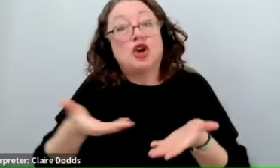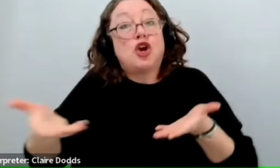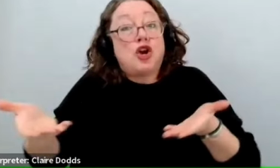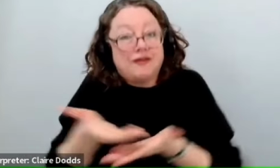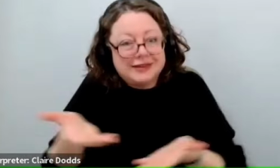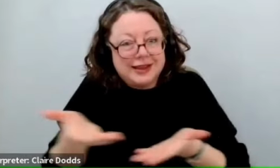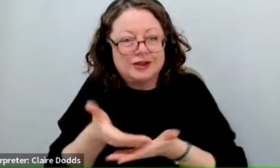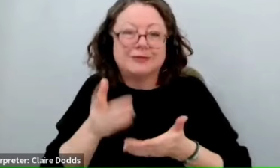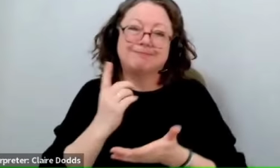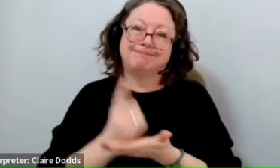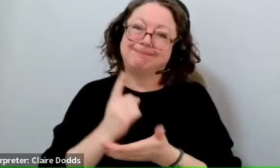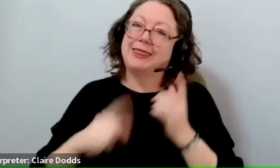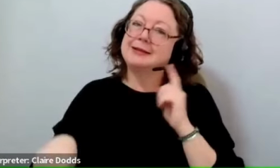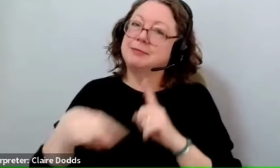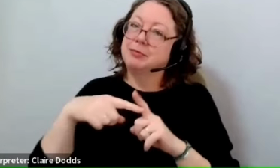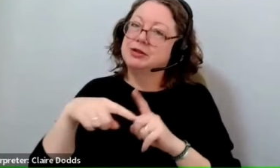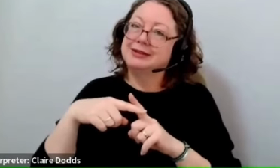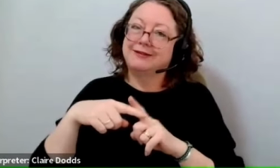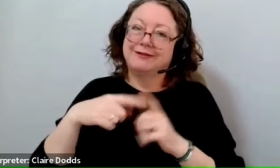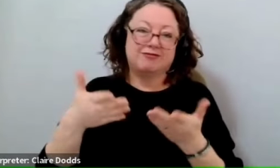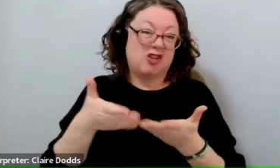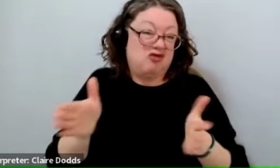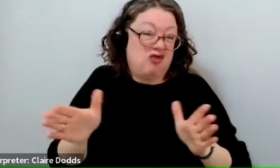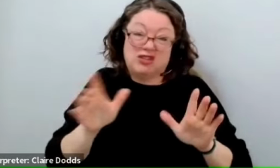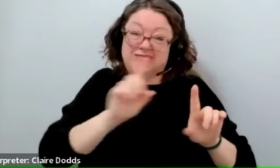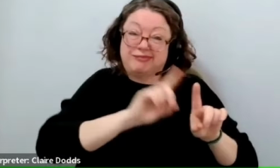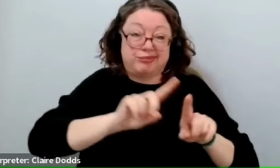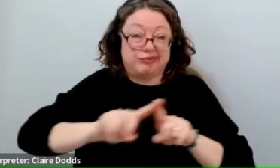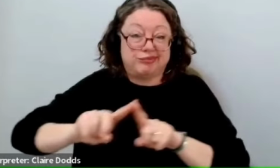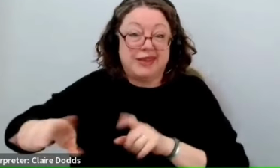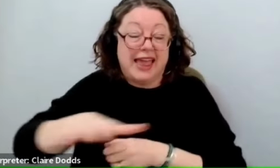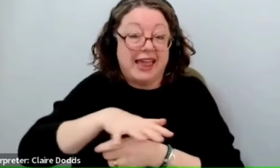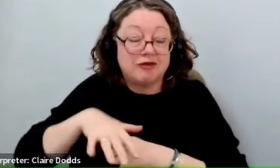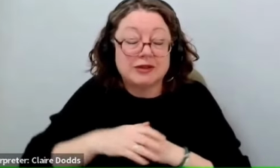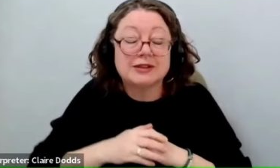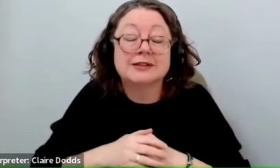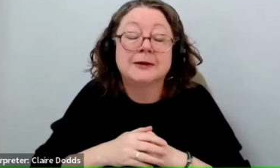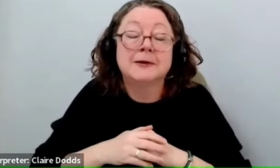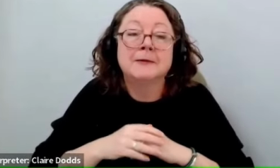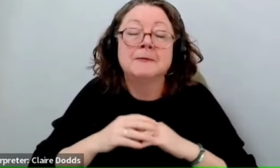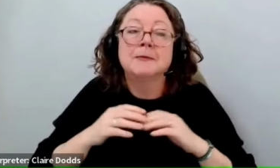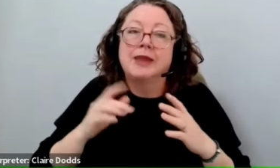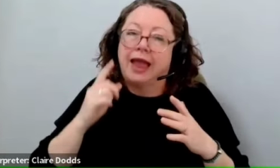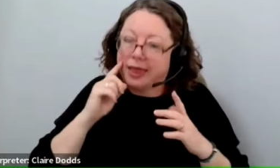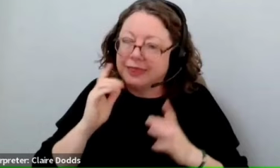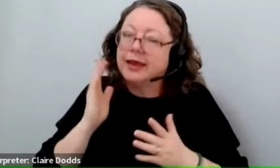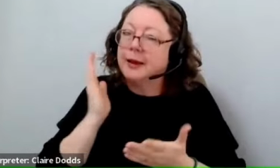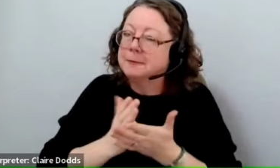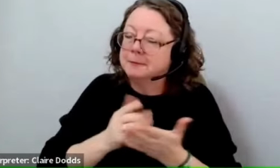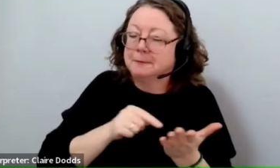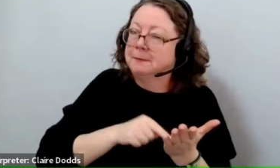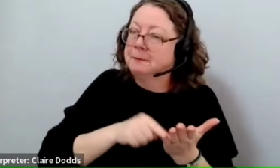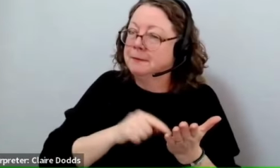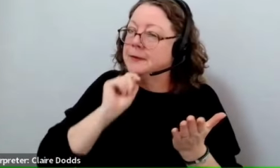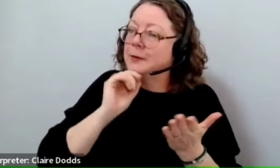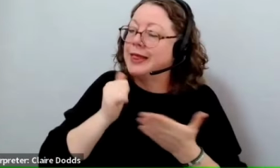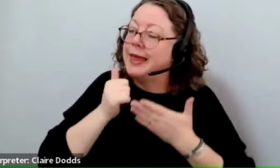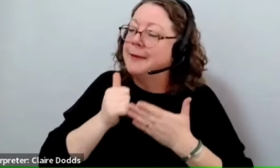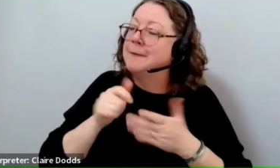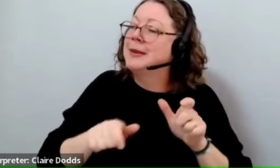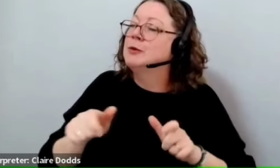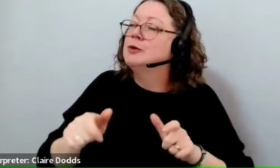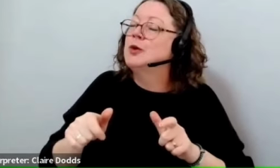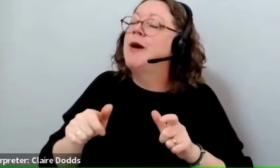conversation and a focus on a whole range of different areas will enable people